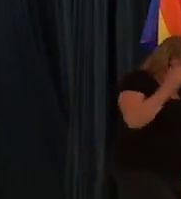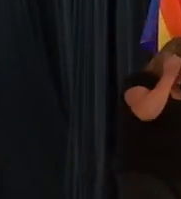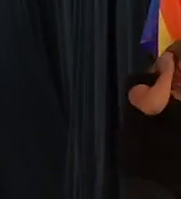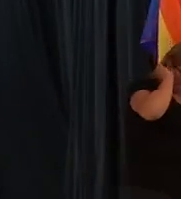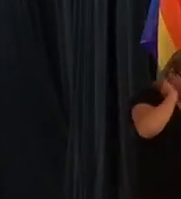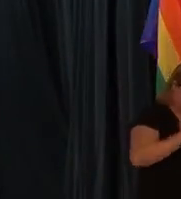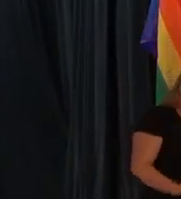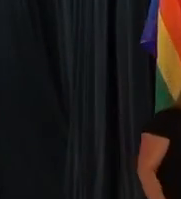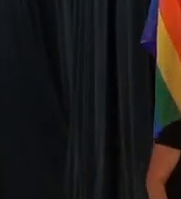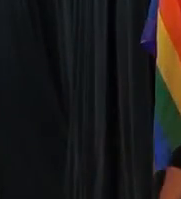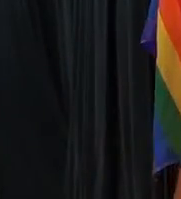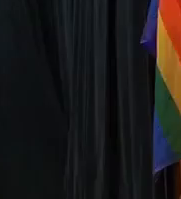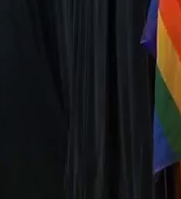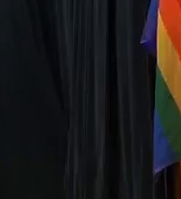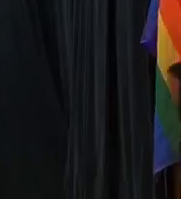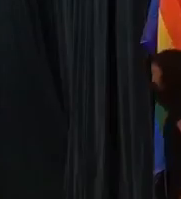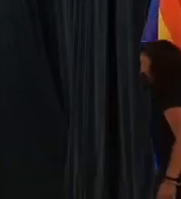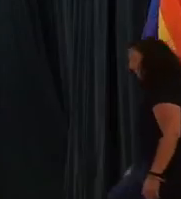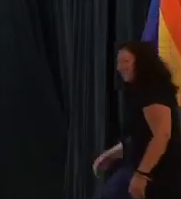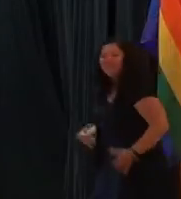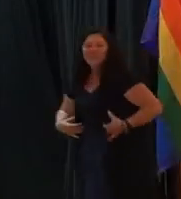My name is Harish, and before I begin,